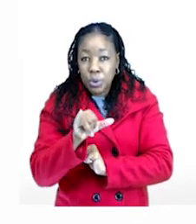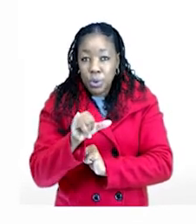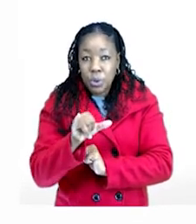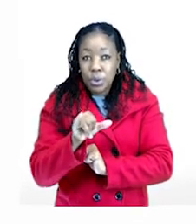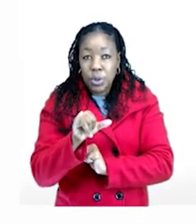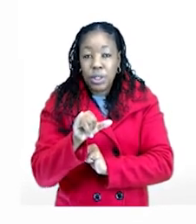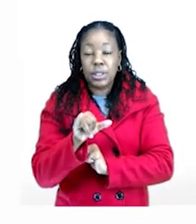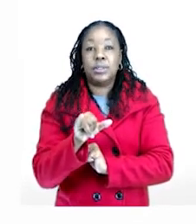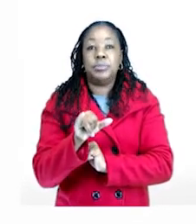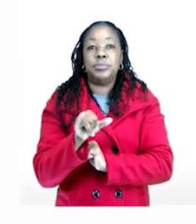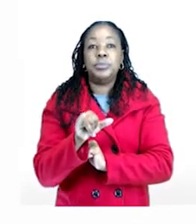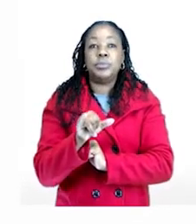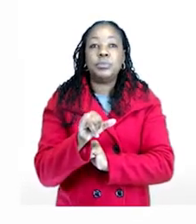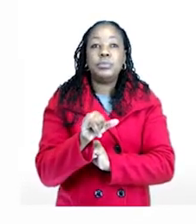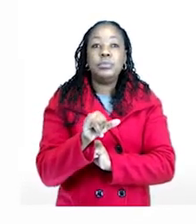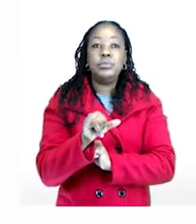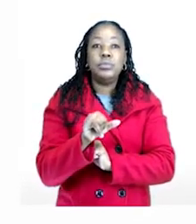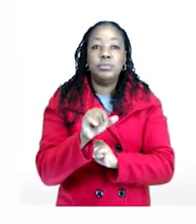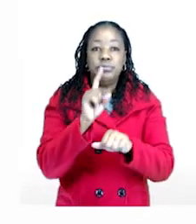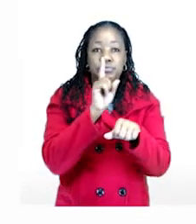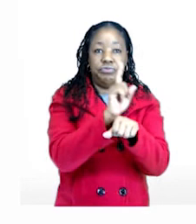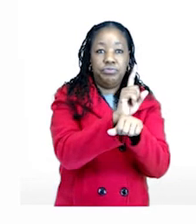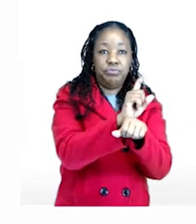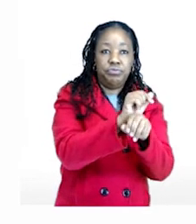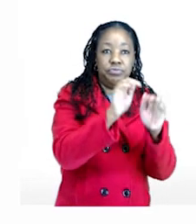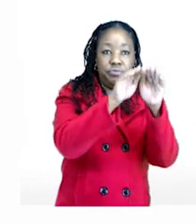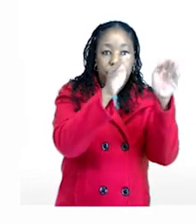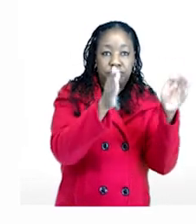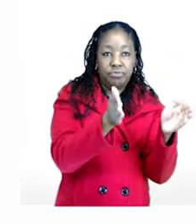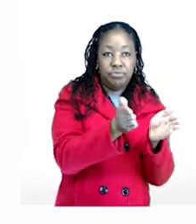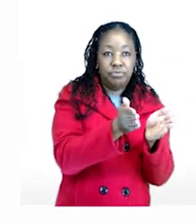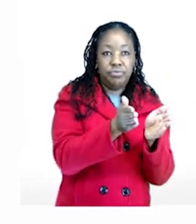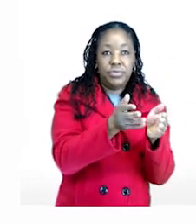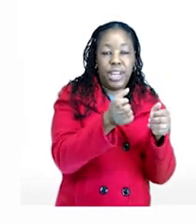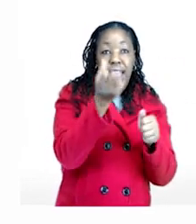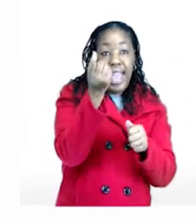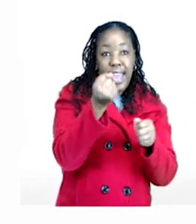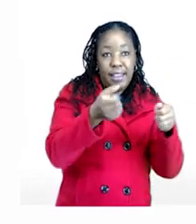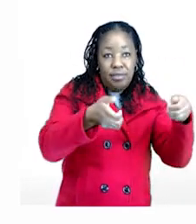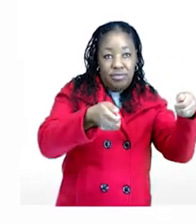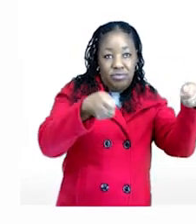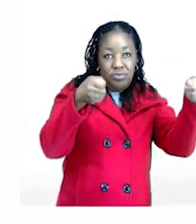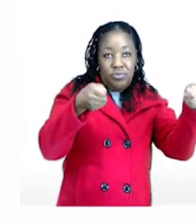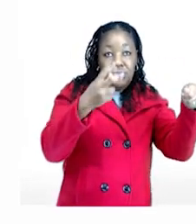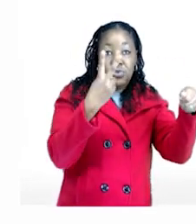The first jar has 2 handles. What about the second one?